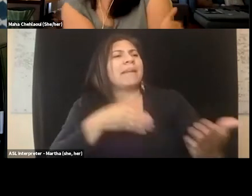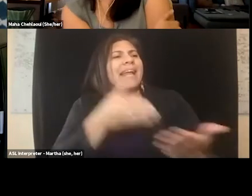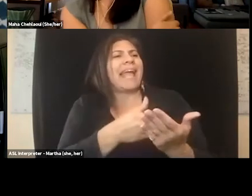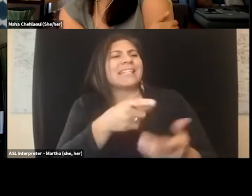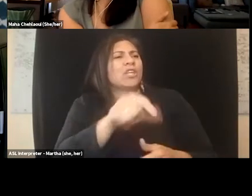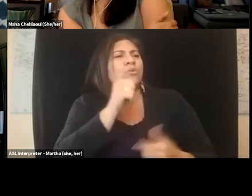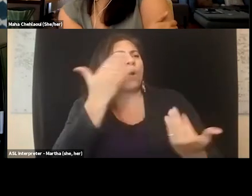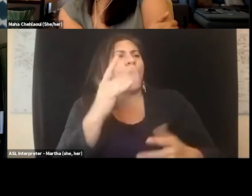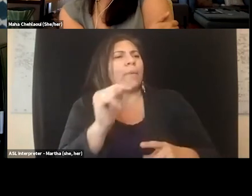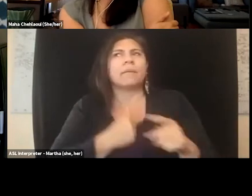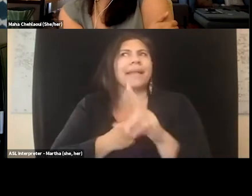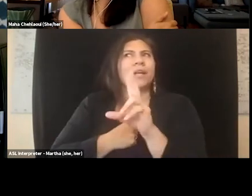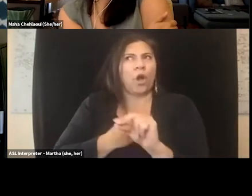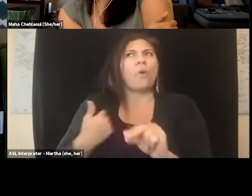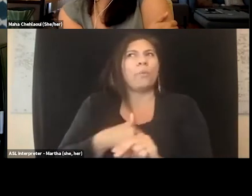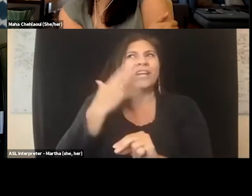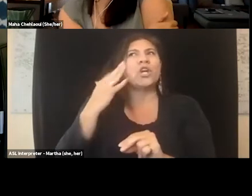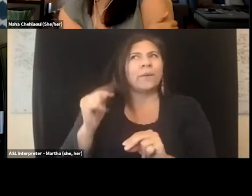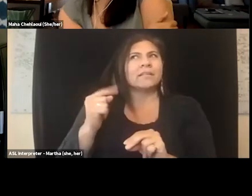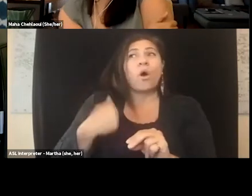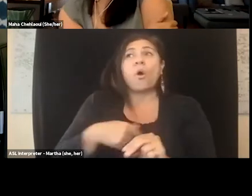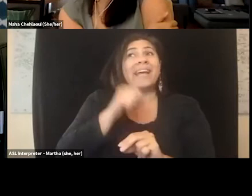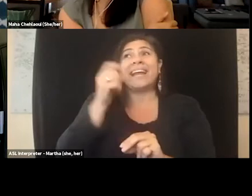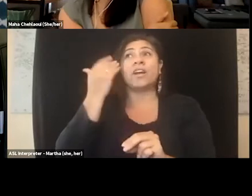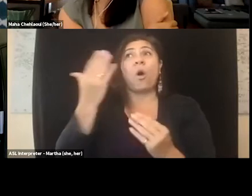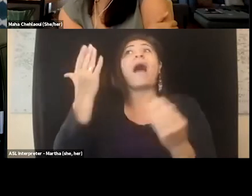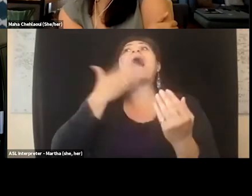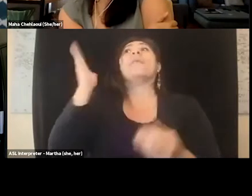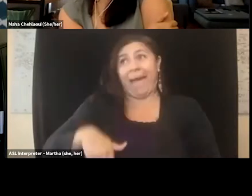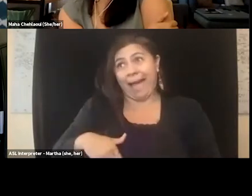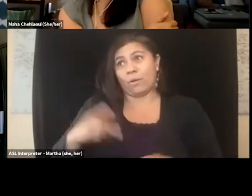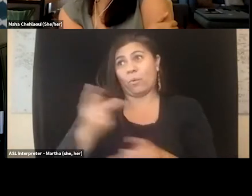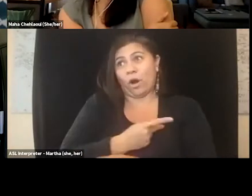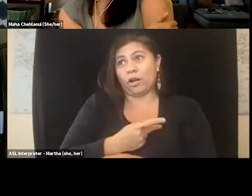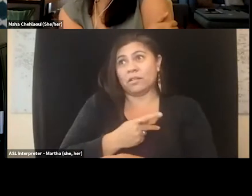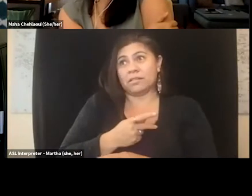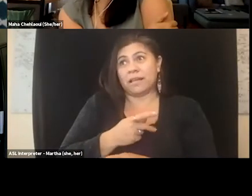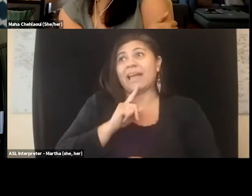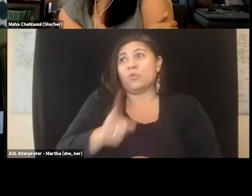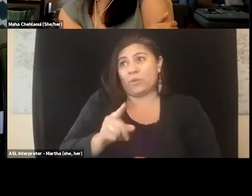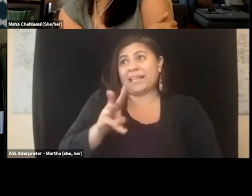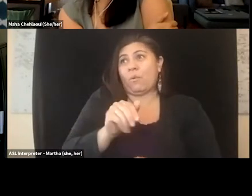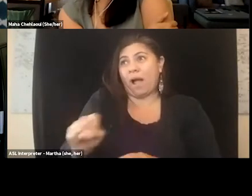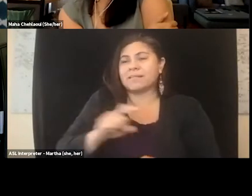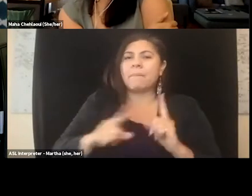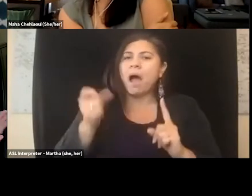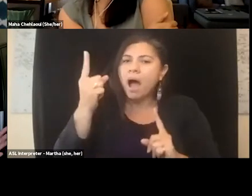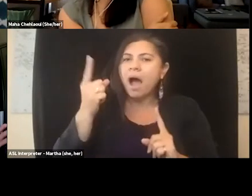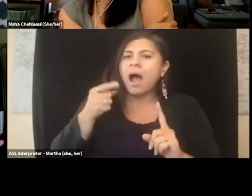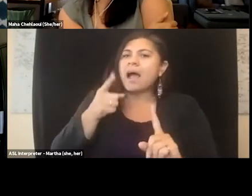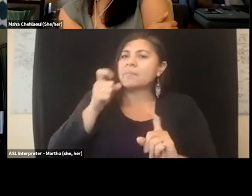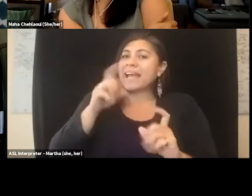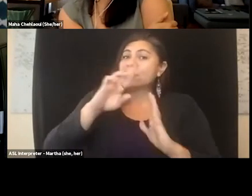didn't know how collective it was. And he said, they are relegating you for the most part to stereotypical roles. Because